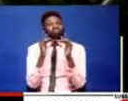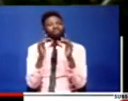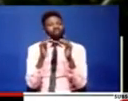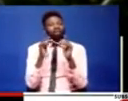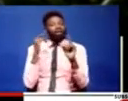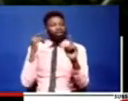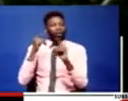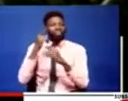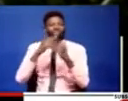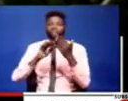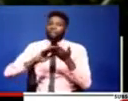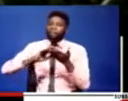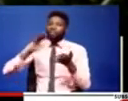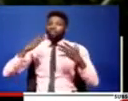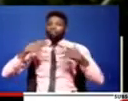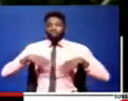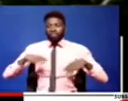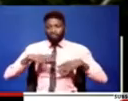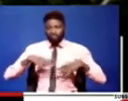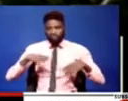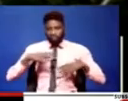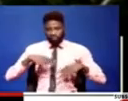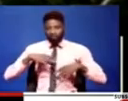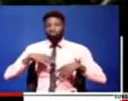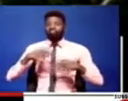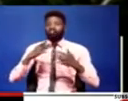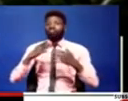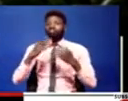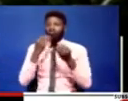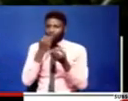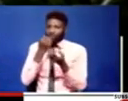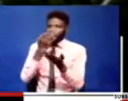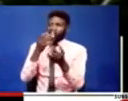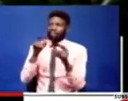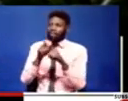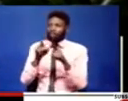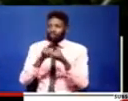audience and in terms of reaching and spreading the communication that they want. Yeah.